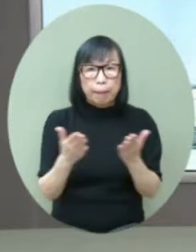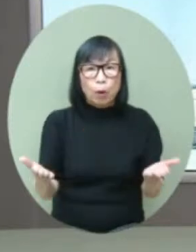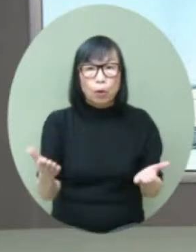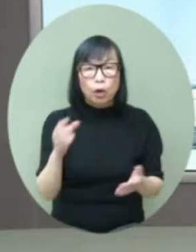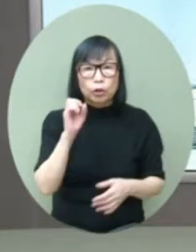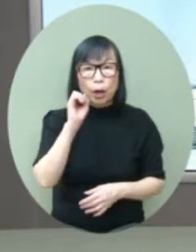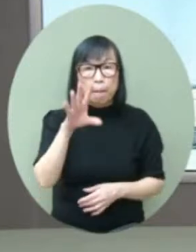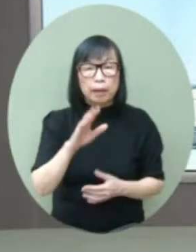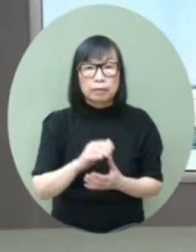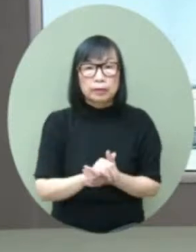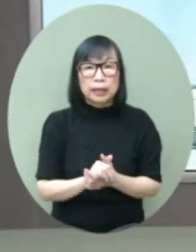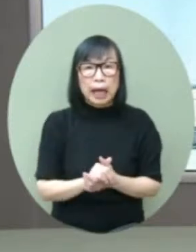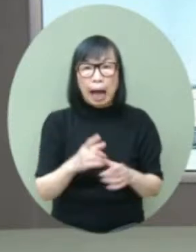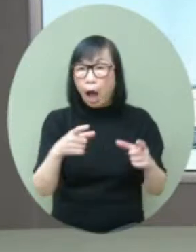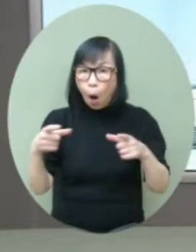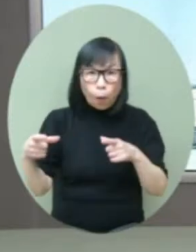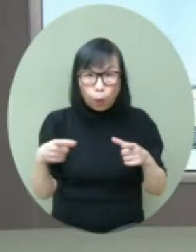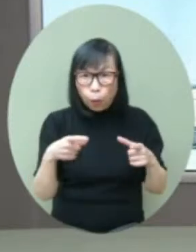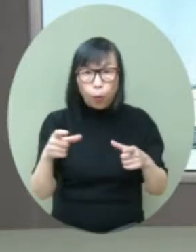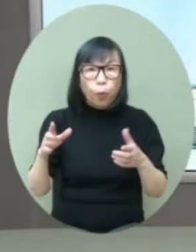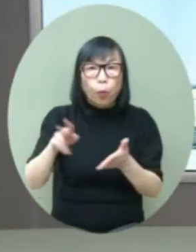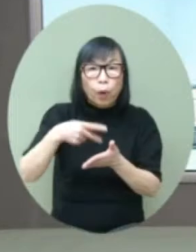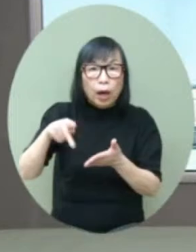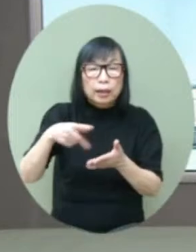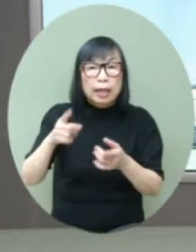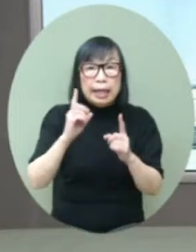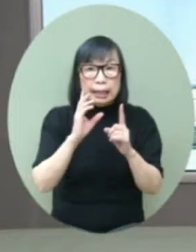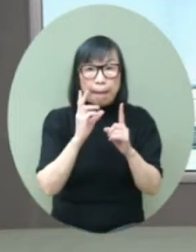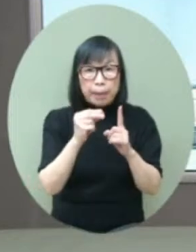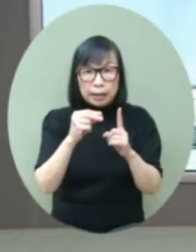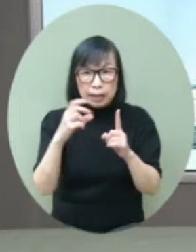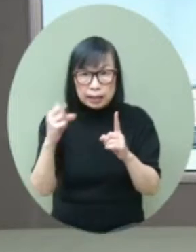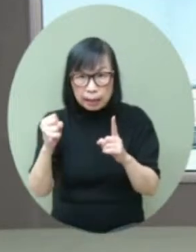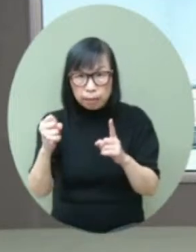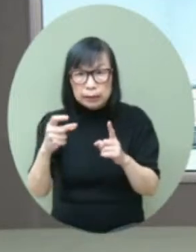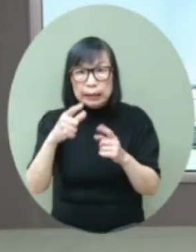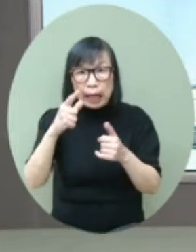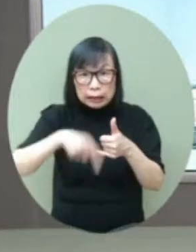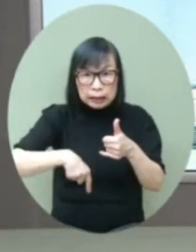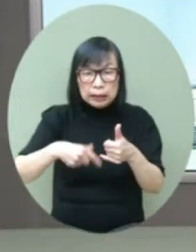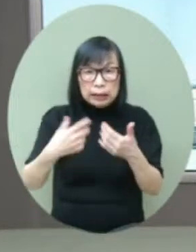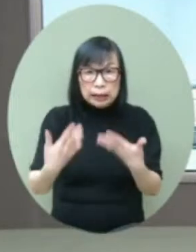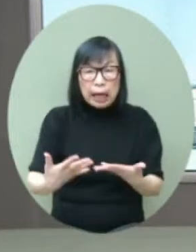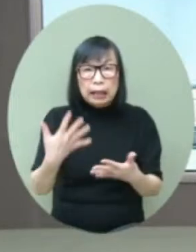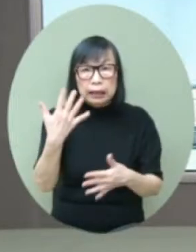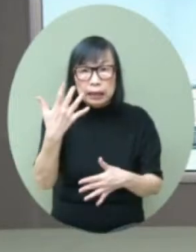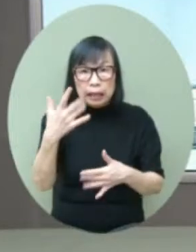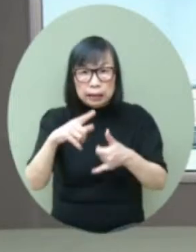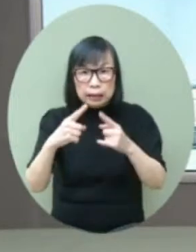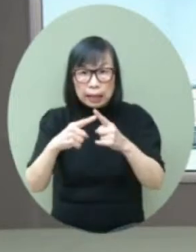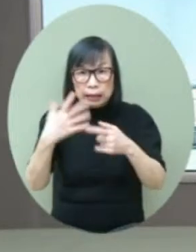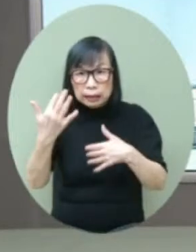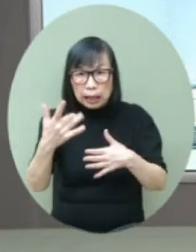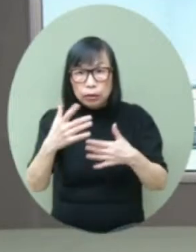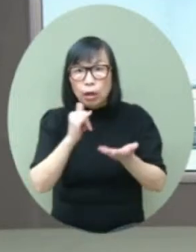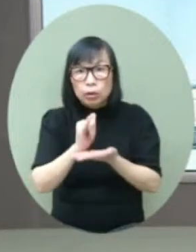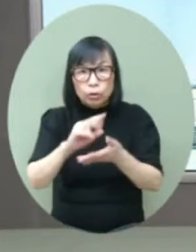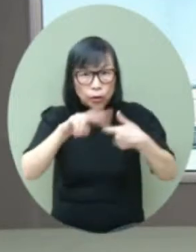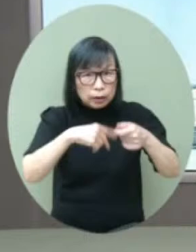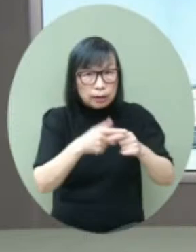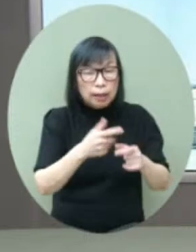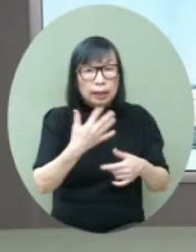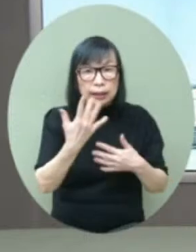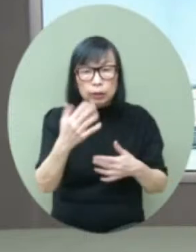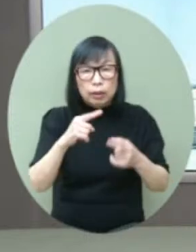From Economic Times. During the birthday party, the 170 odd people, how many of them have now been sent to the quarantine